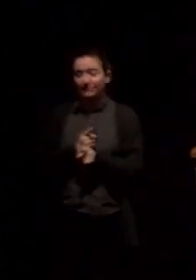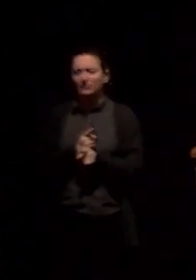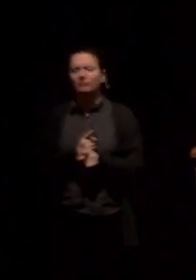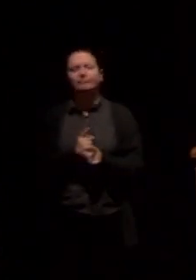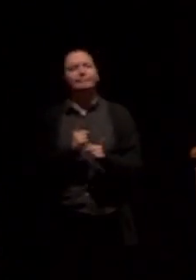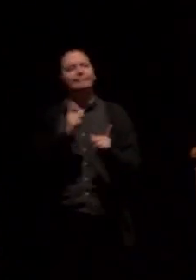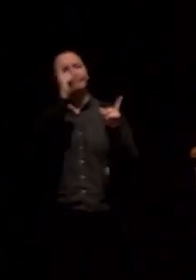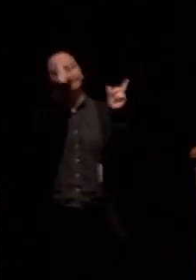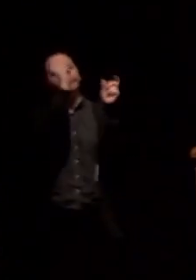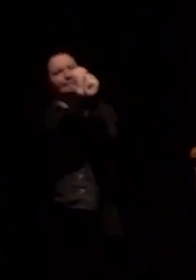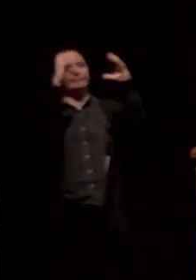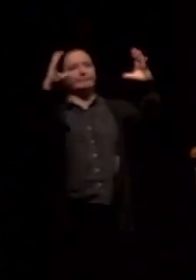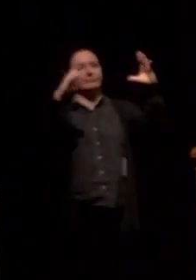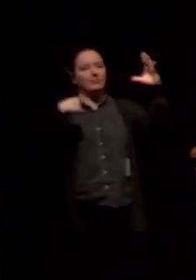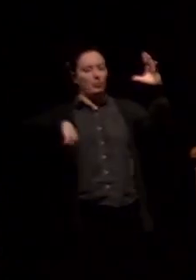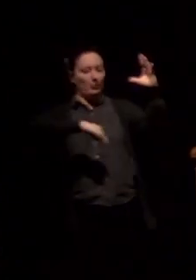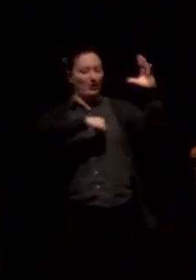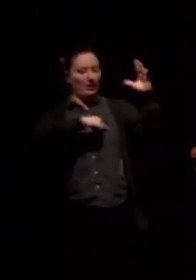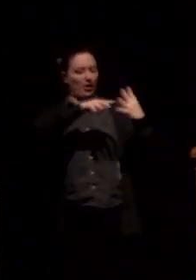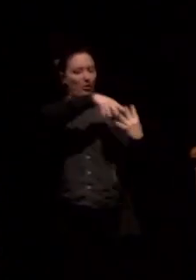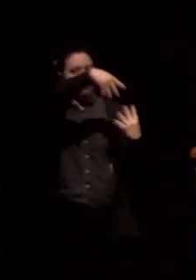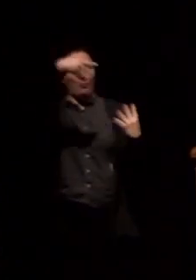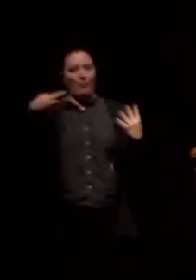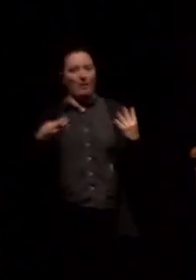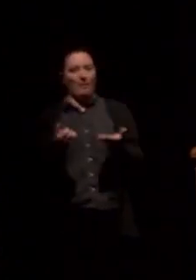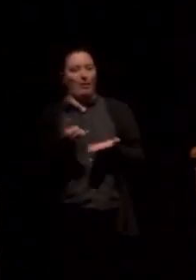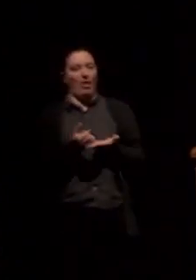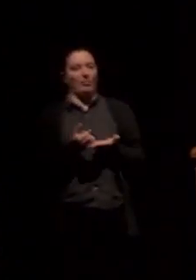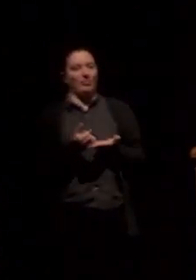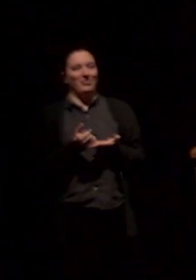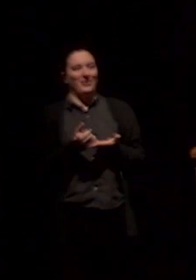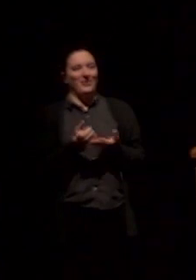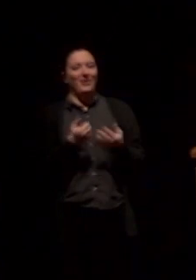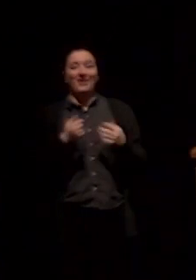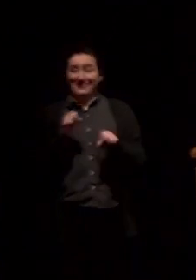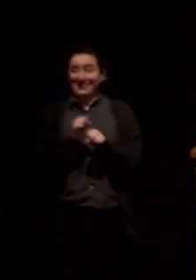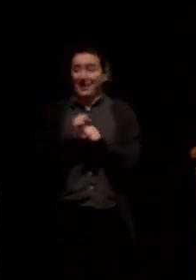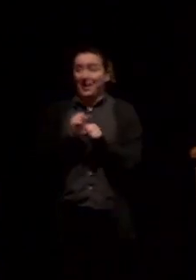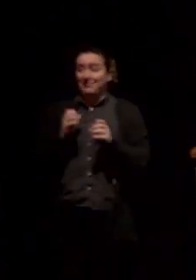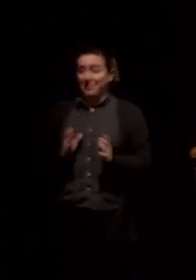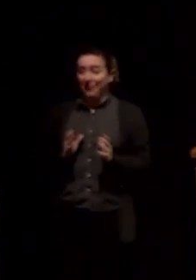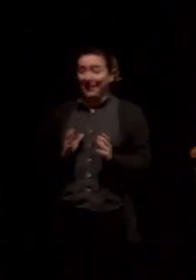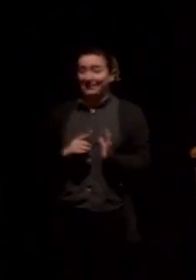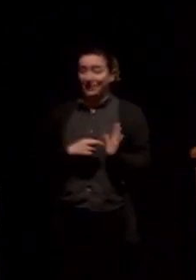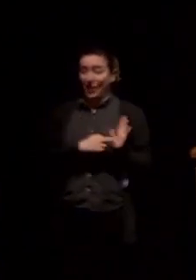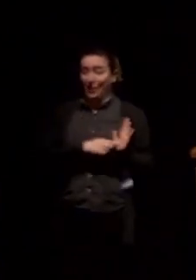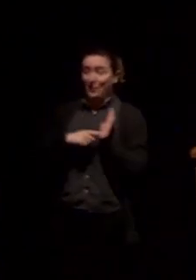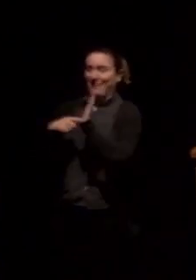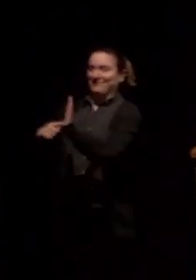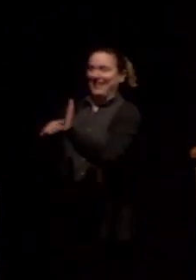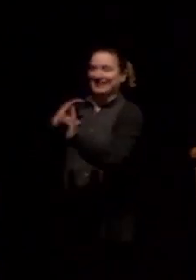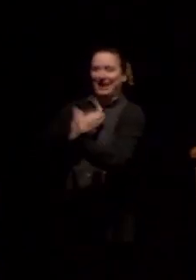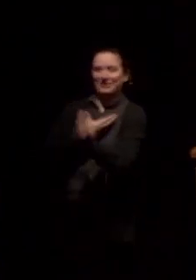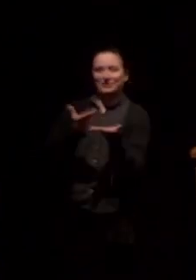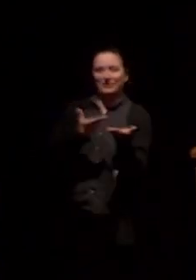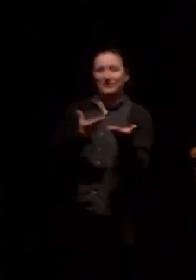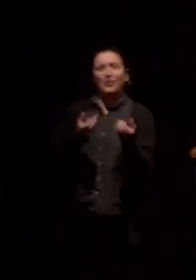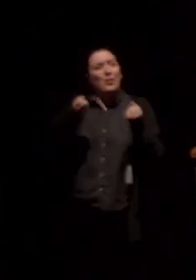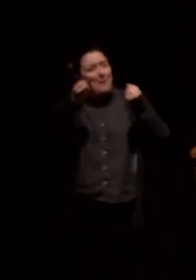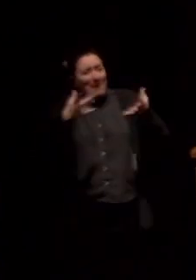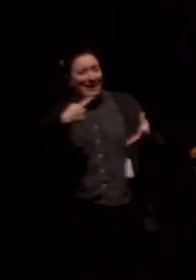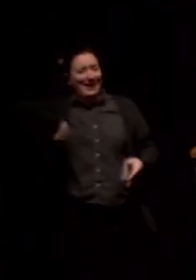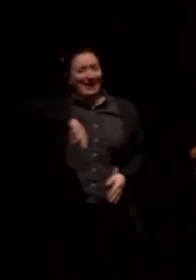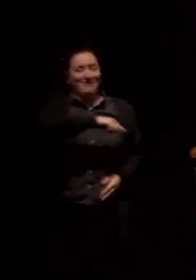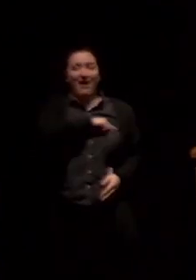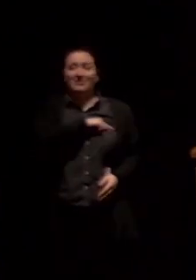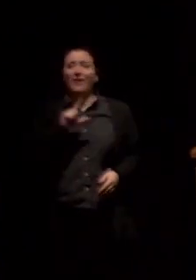Health employs a reflection of the people that we serve. And so we have a lot of LGBTQ folks at Rainbow Health, and a lot of those folks